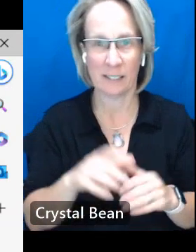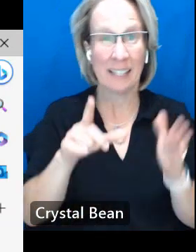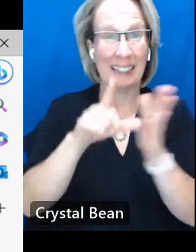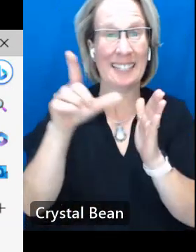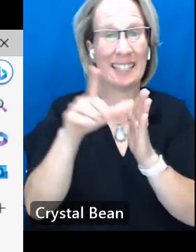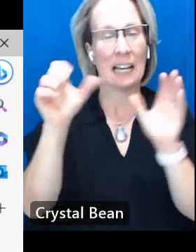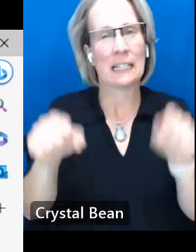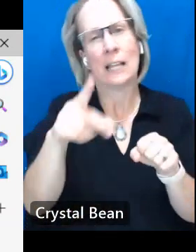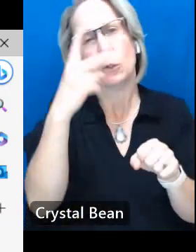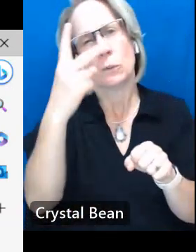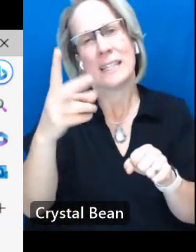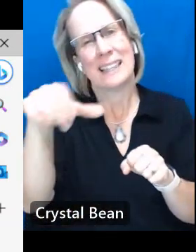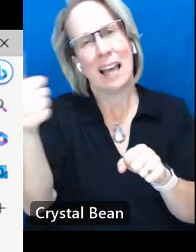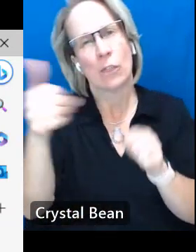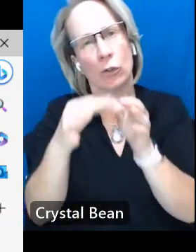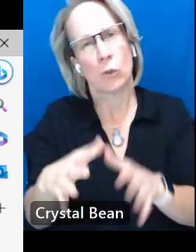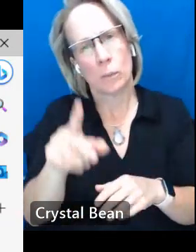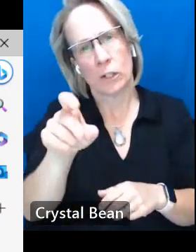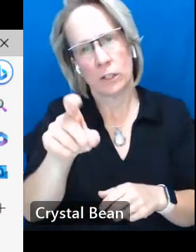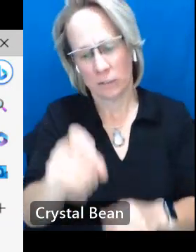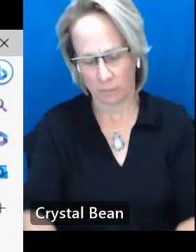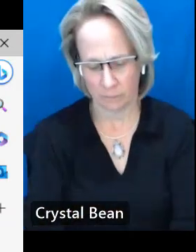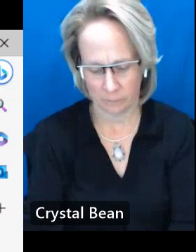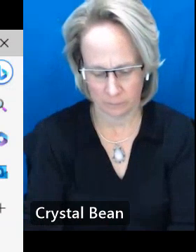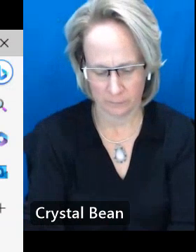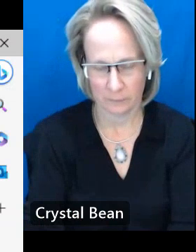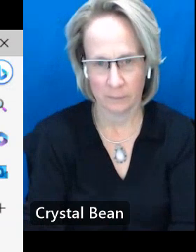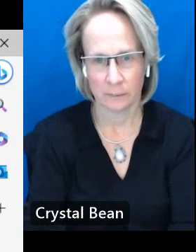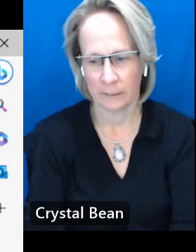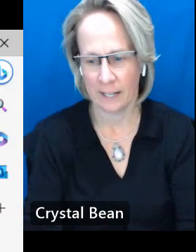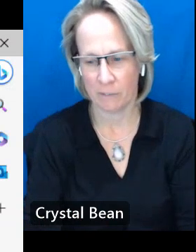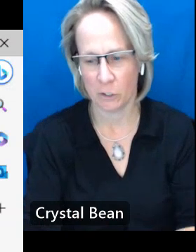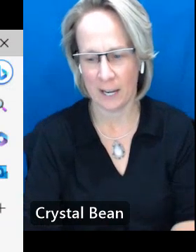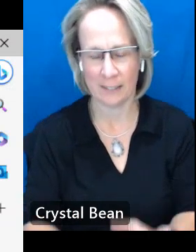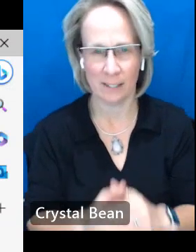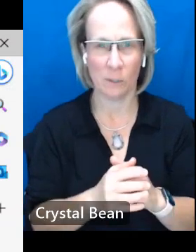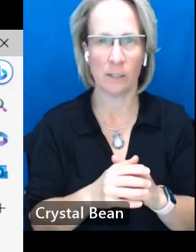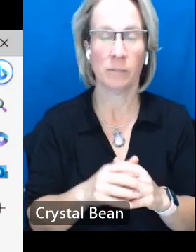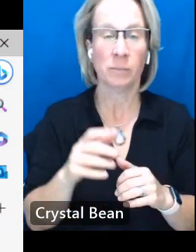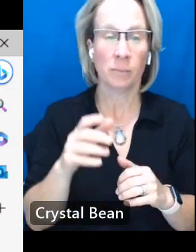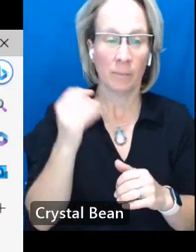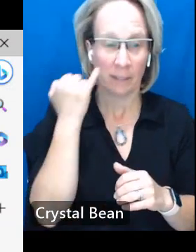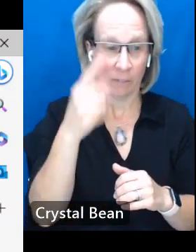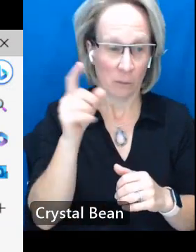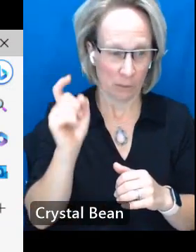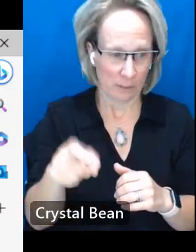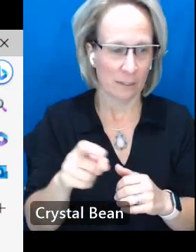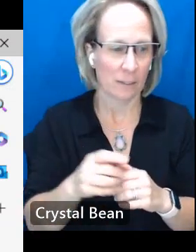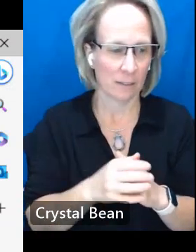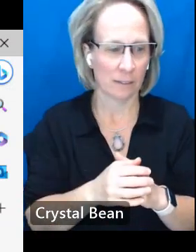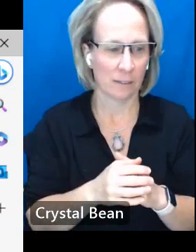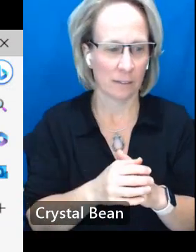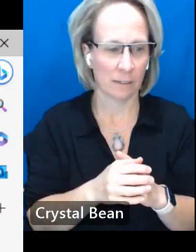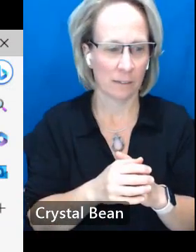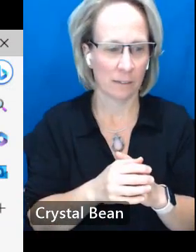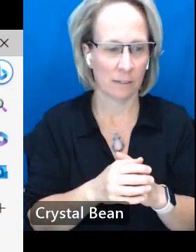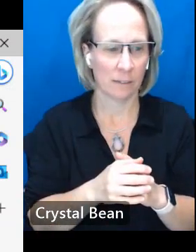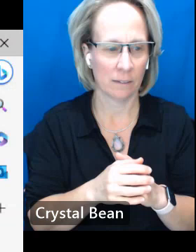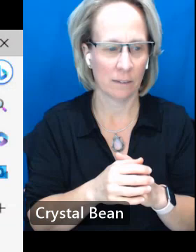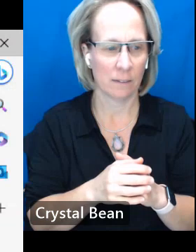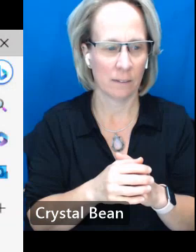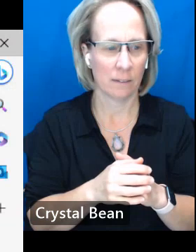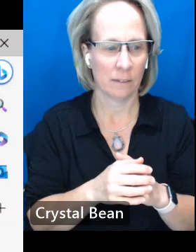that's how that works. And again, here is the button you can click on and do download budget overview results table to Excel.